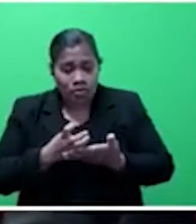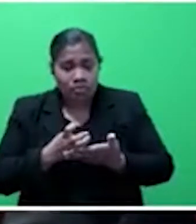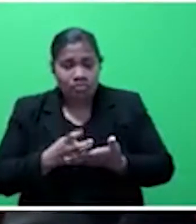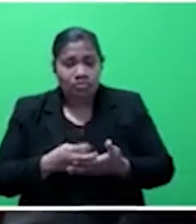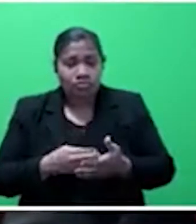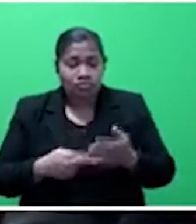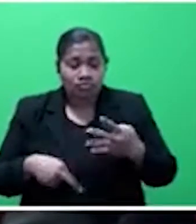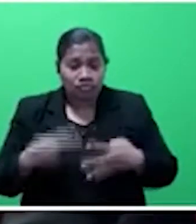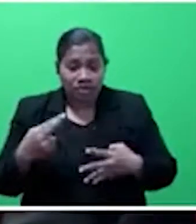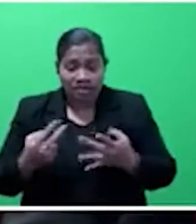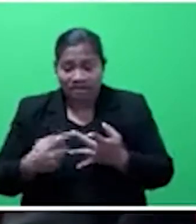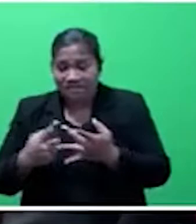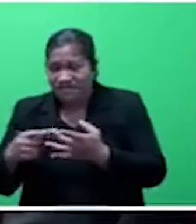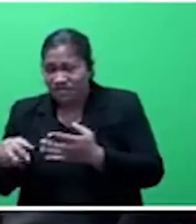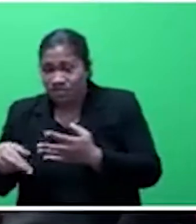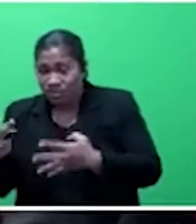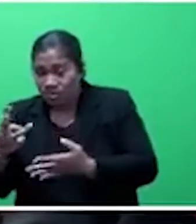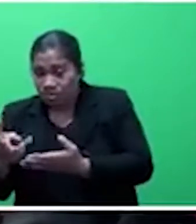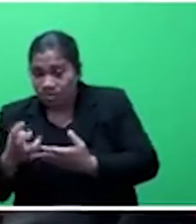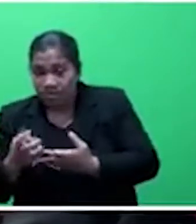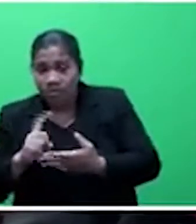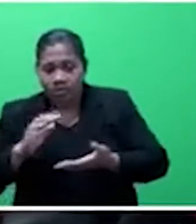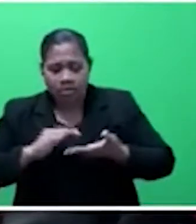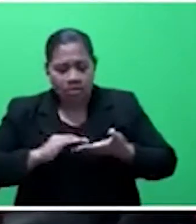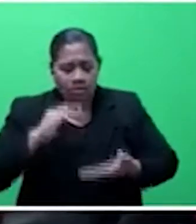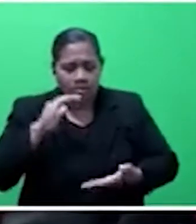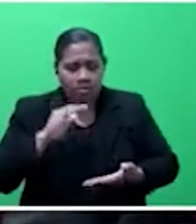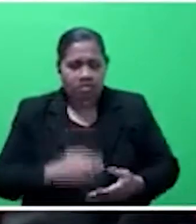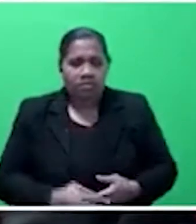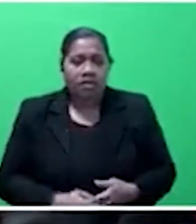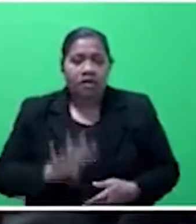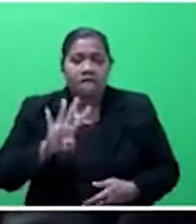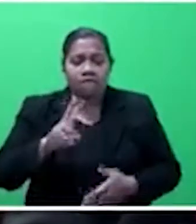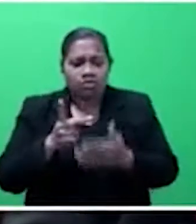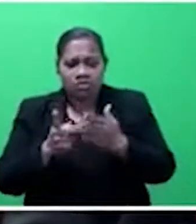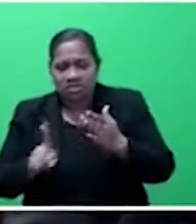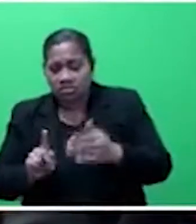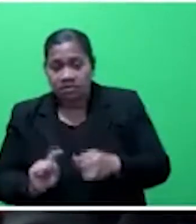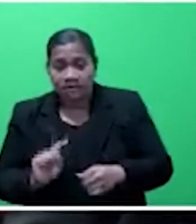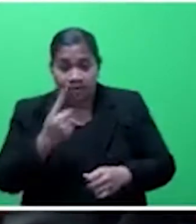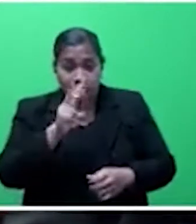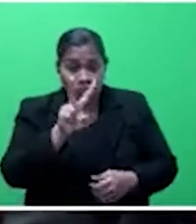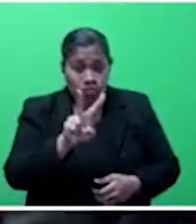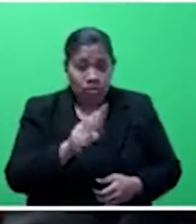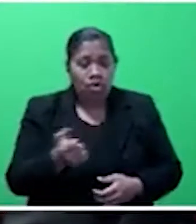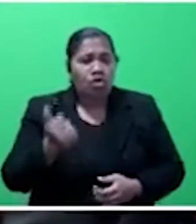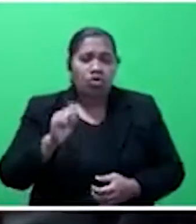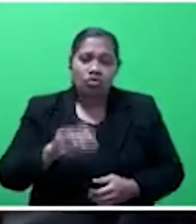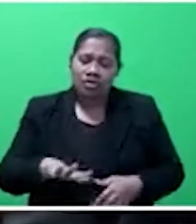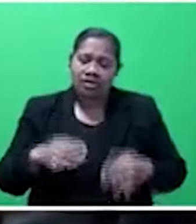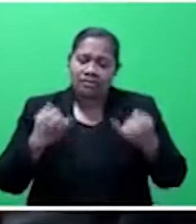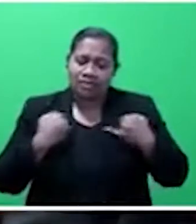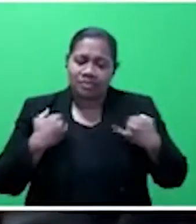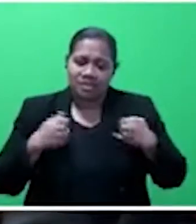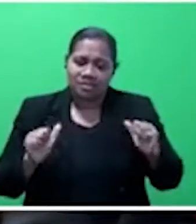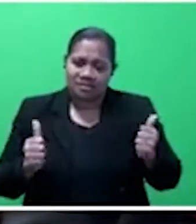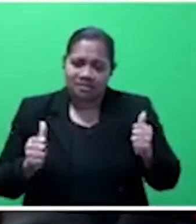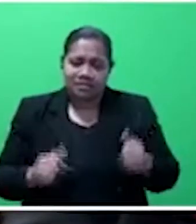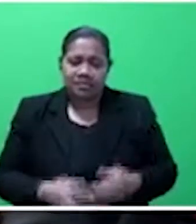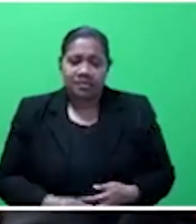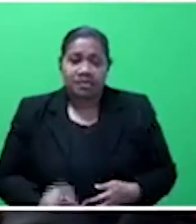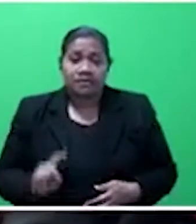rate was set to be increased in 4 stages. Mr. Speaker said the first 2 have already been implemented on the 1st